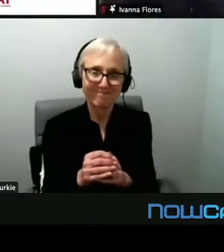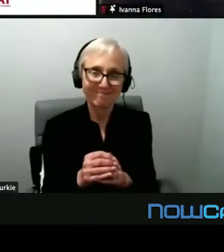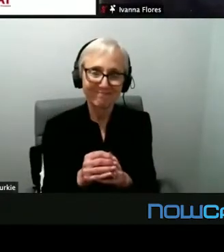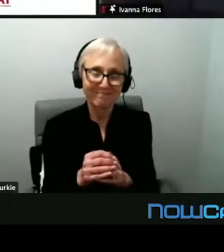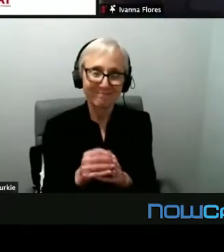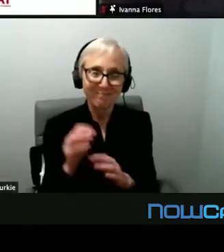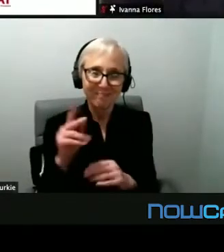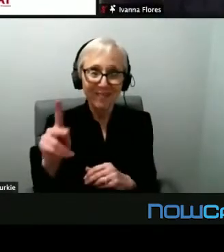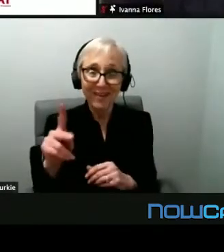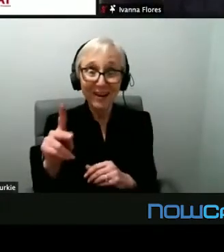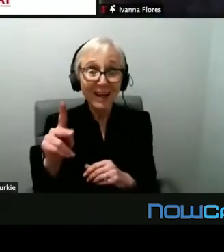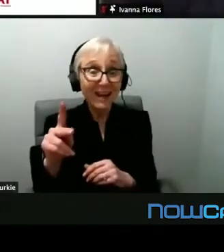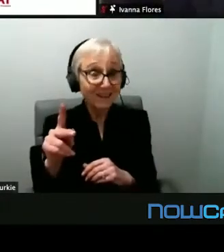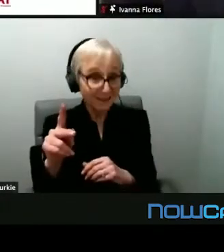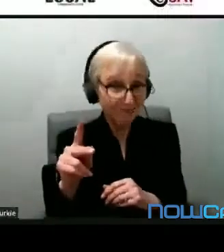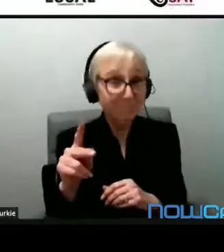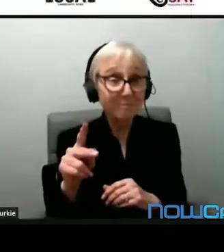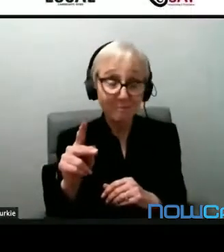Okay.